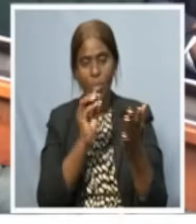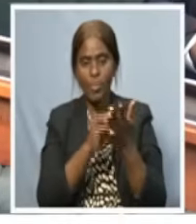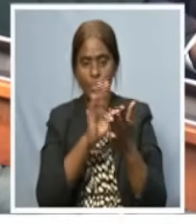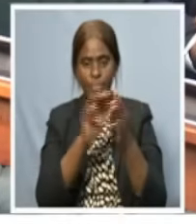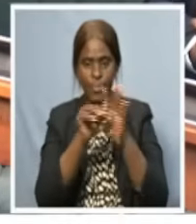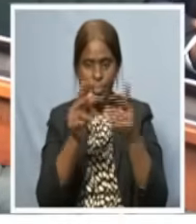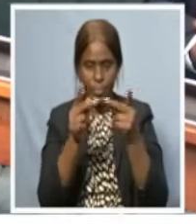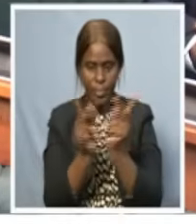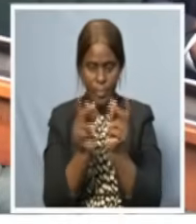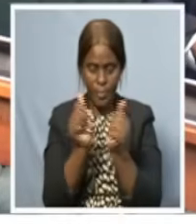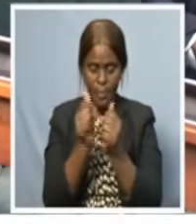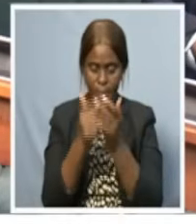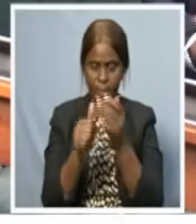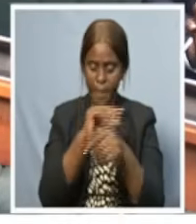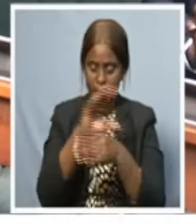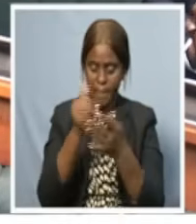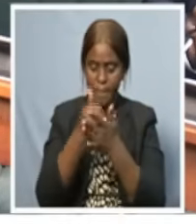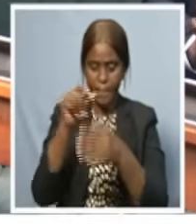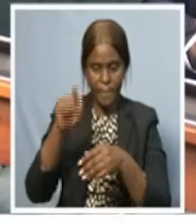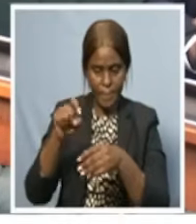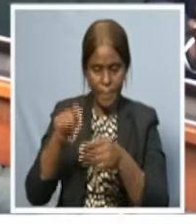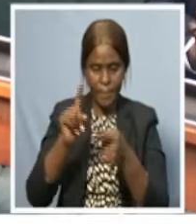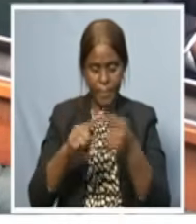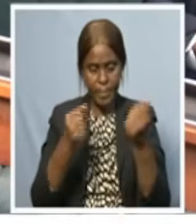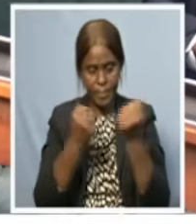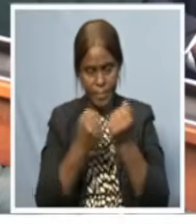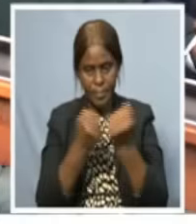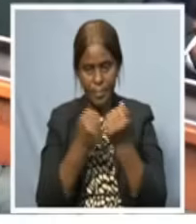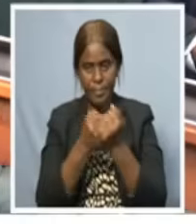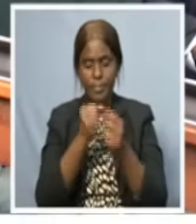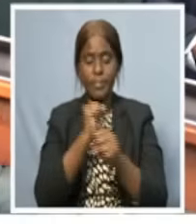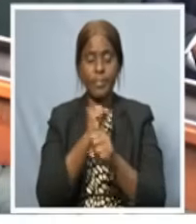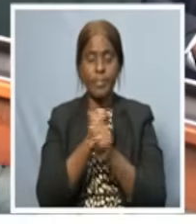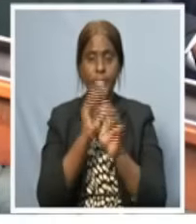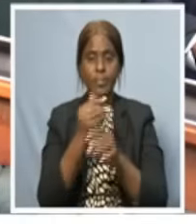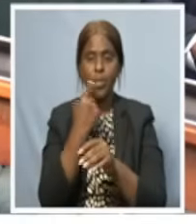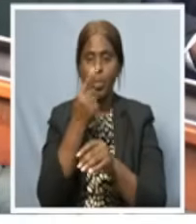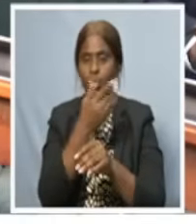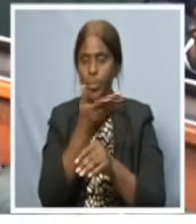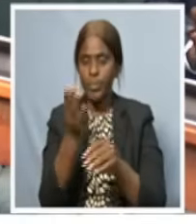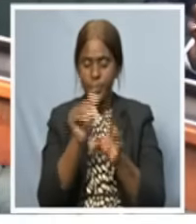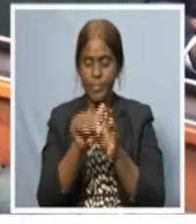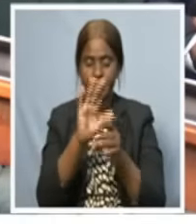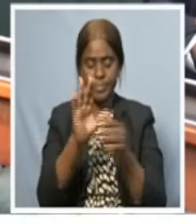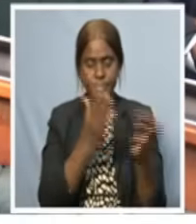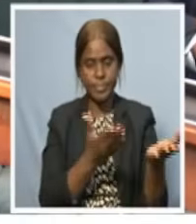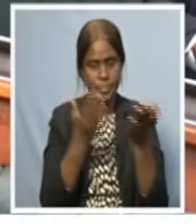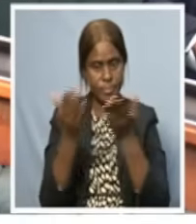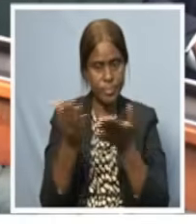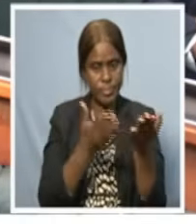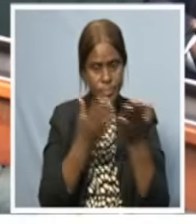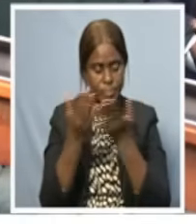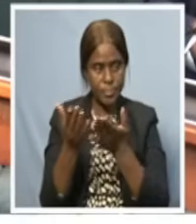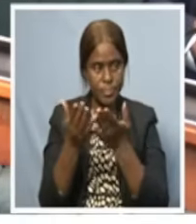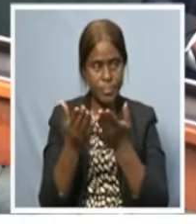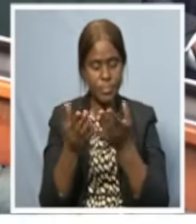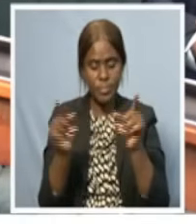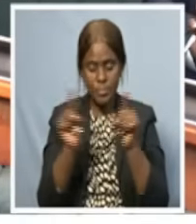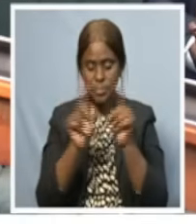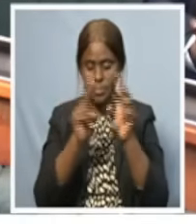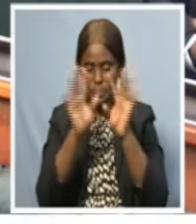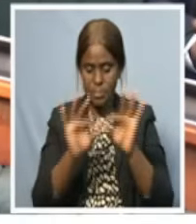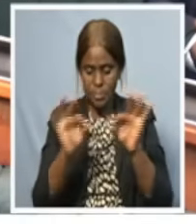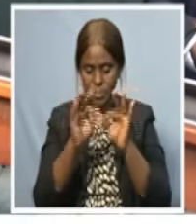place, with the practical need to support frontline workers in delivering of